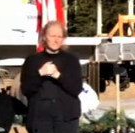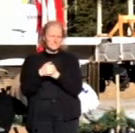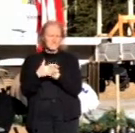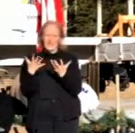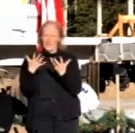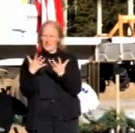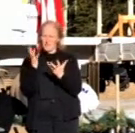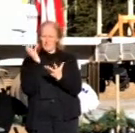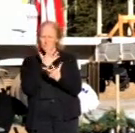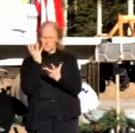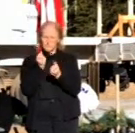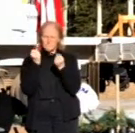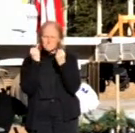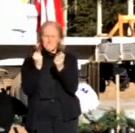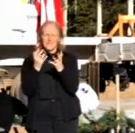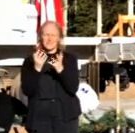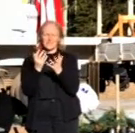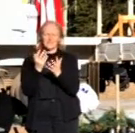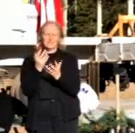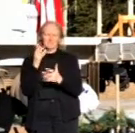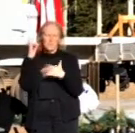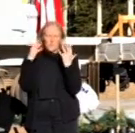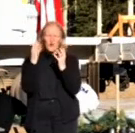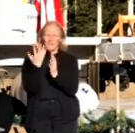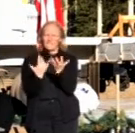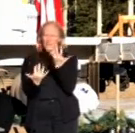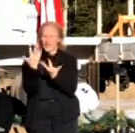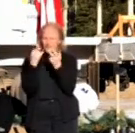to record-breaking forest fires here in Colorado.